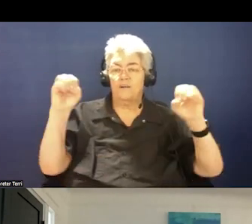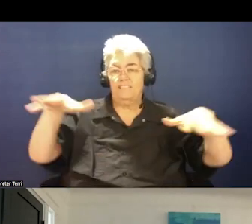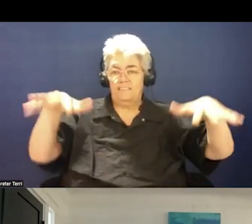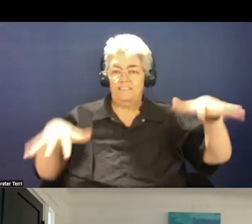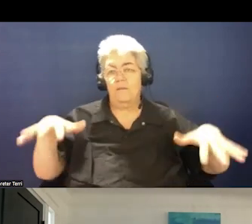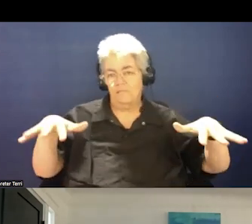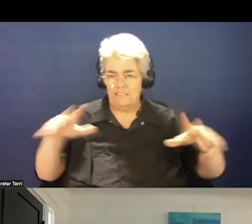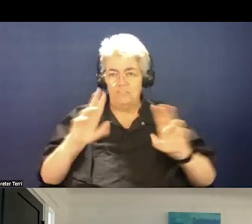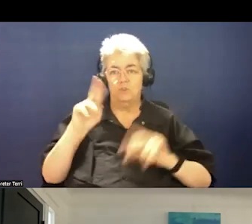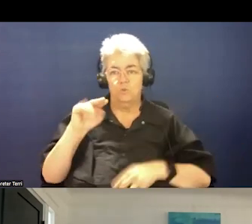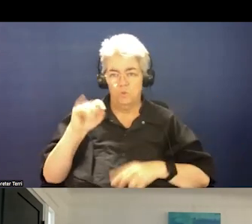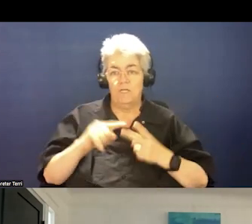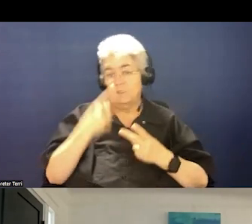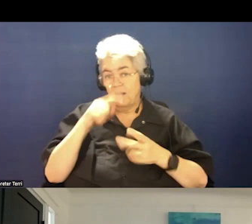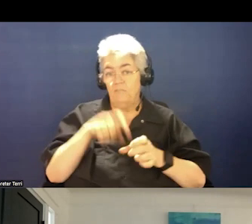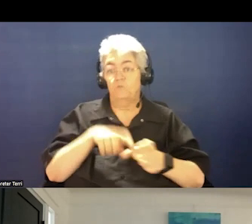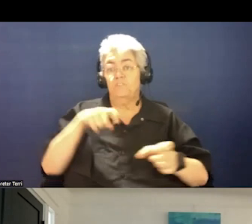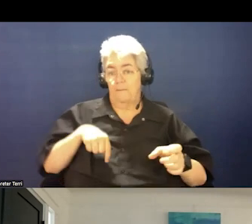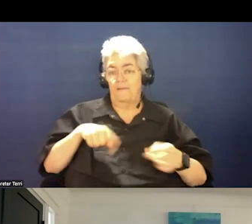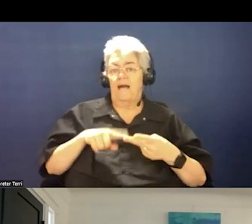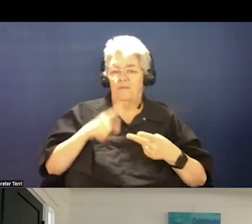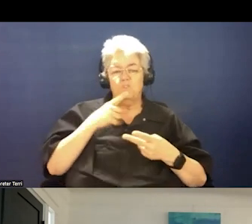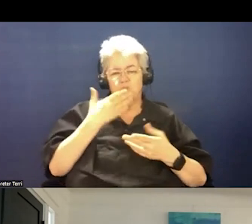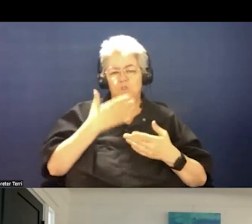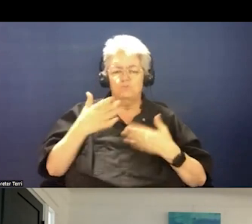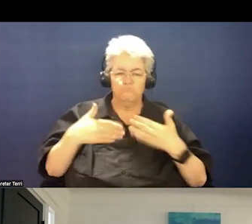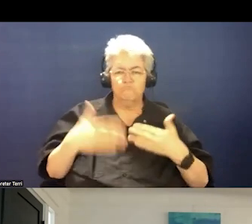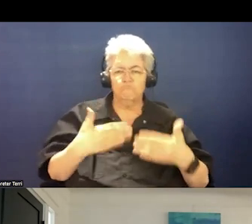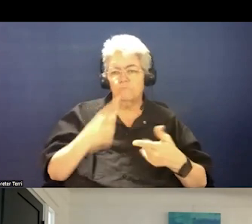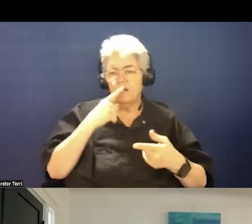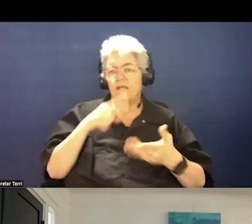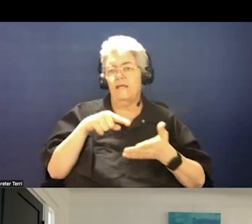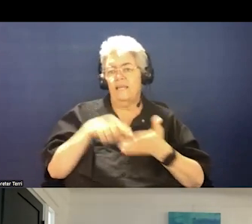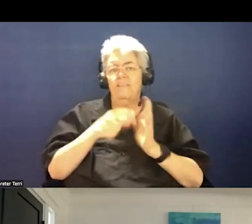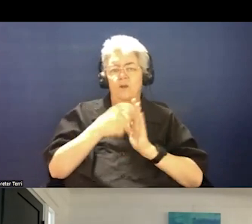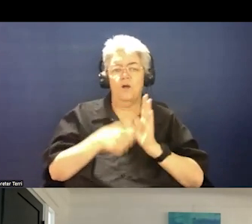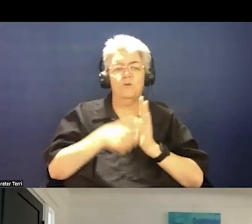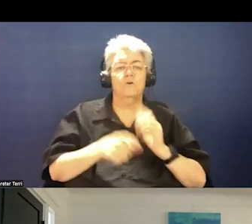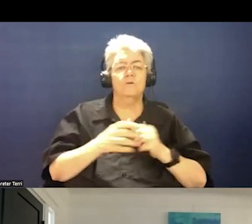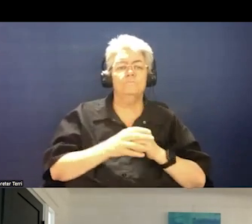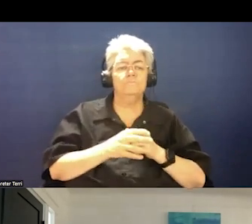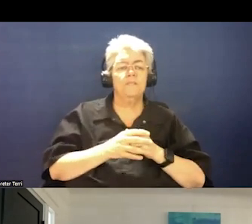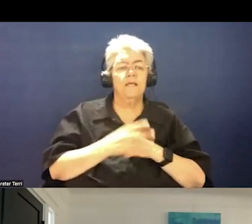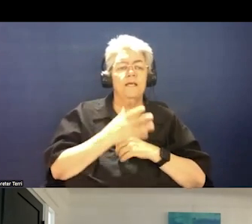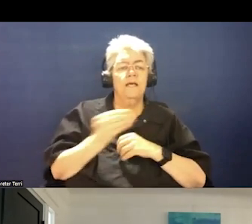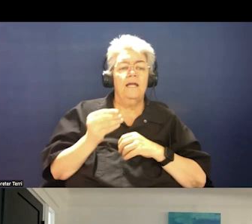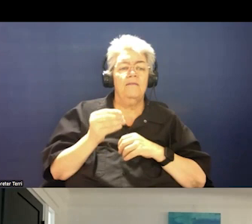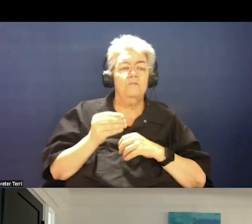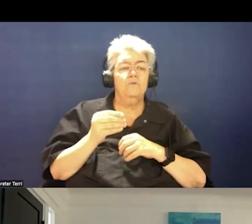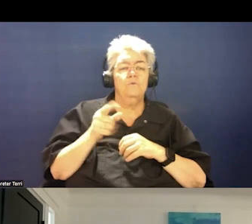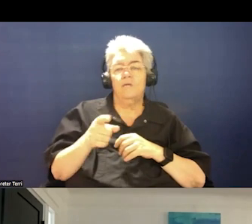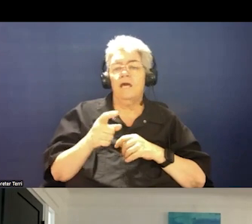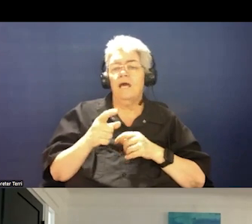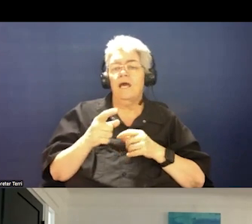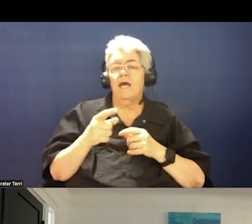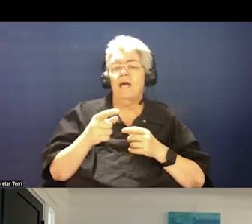a step back, because you gave us a good step-by-step breakdown in the article. And if you could give the participants just a